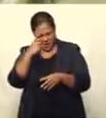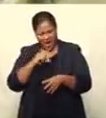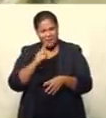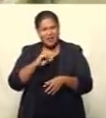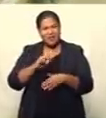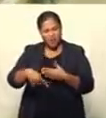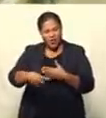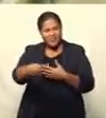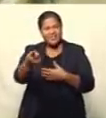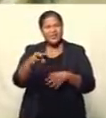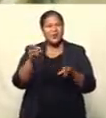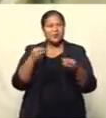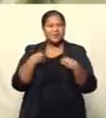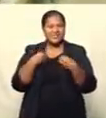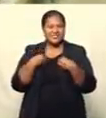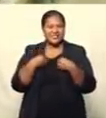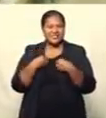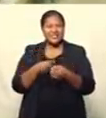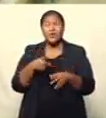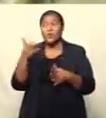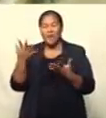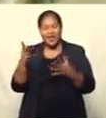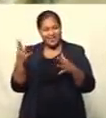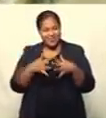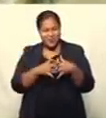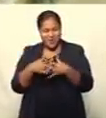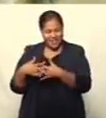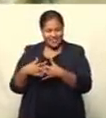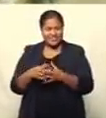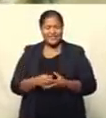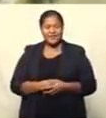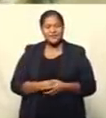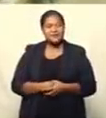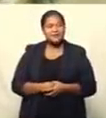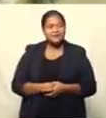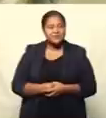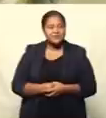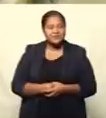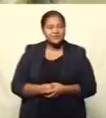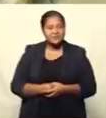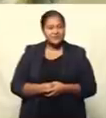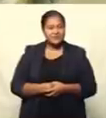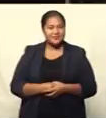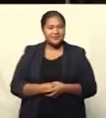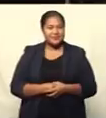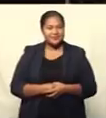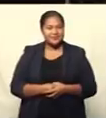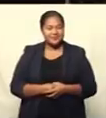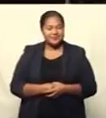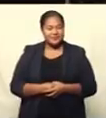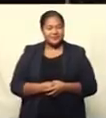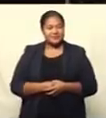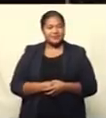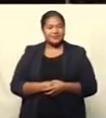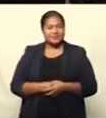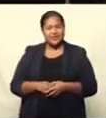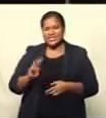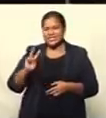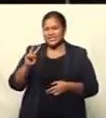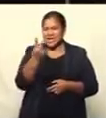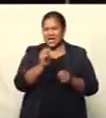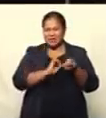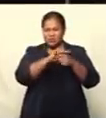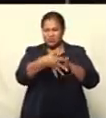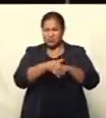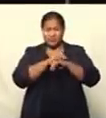generate economic activities in the Western Division. Philip and Ikaso, FBC News. The second wave of the